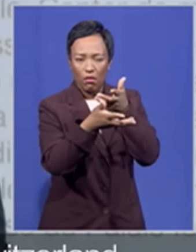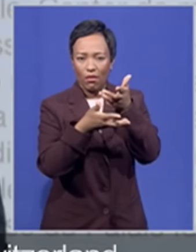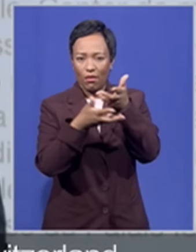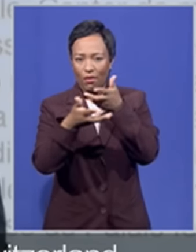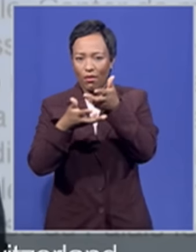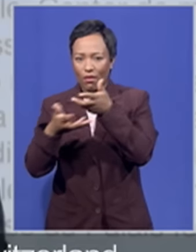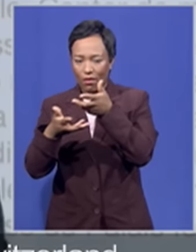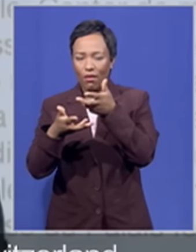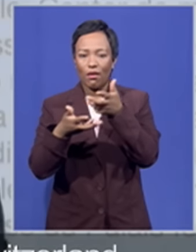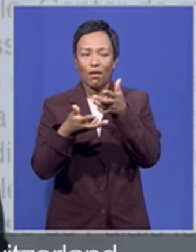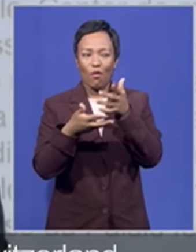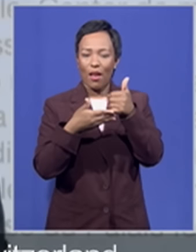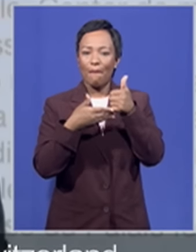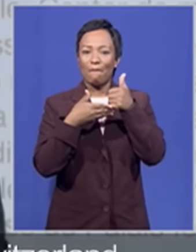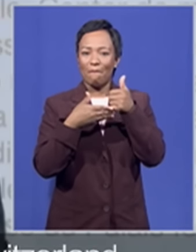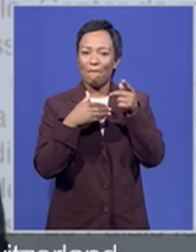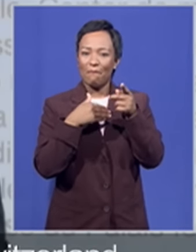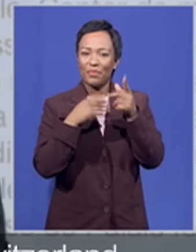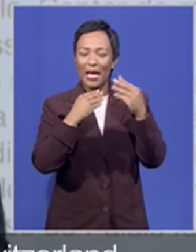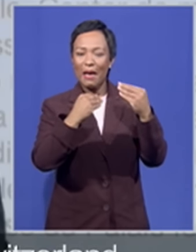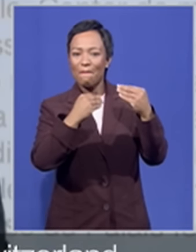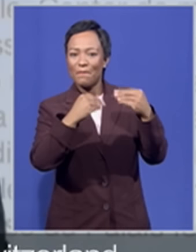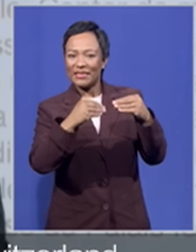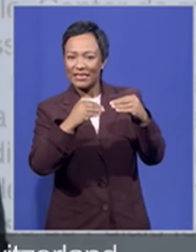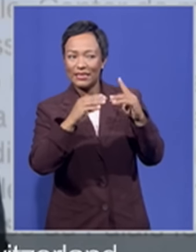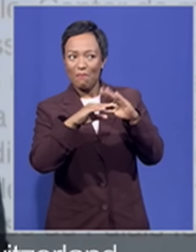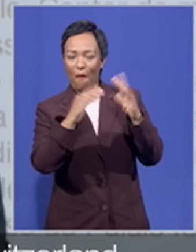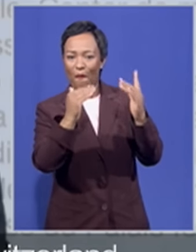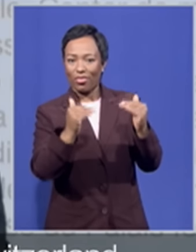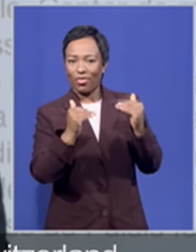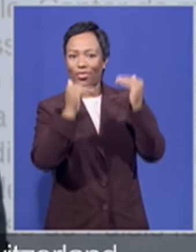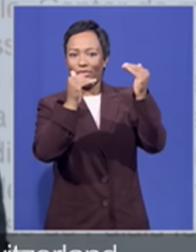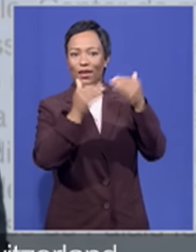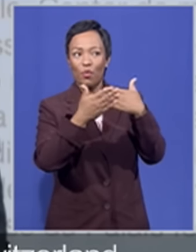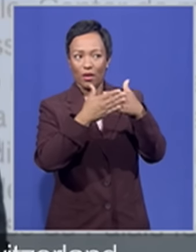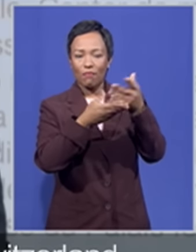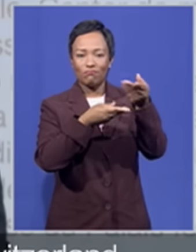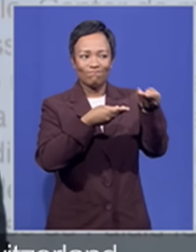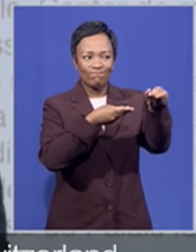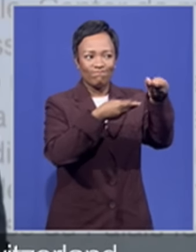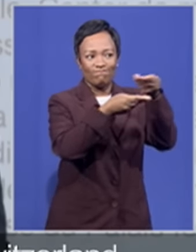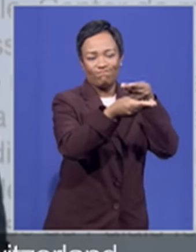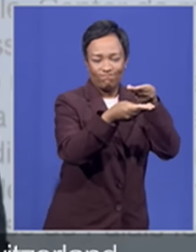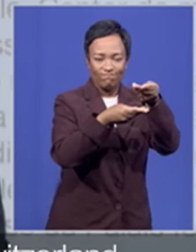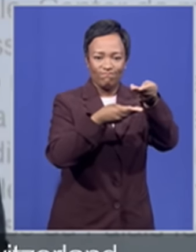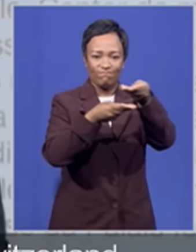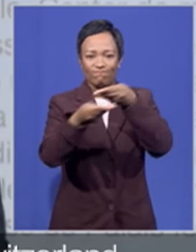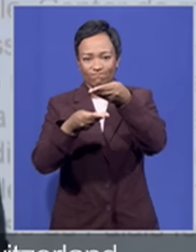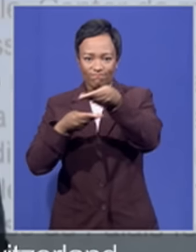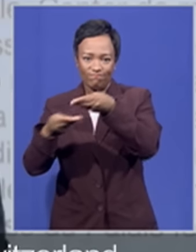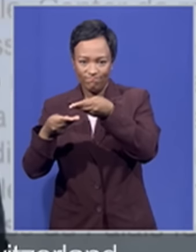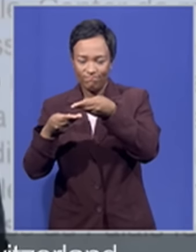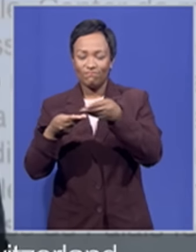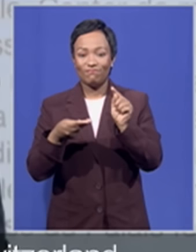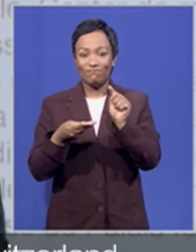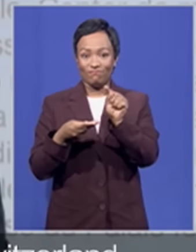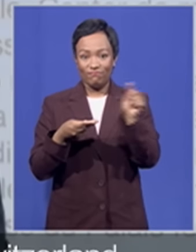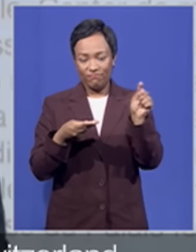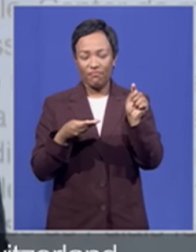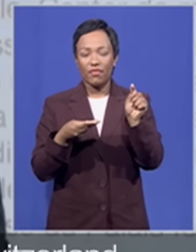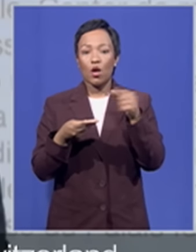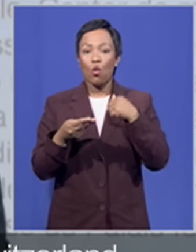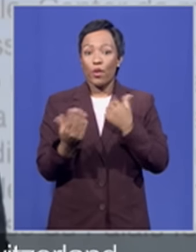trade involvement with them to a higher level. And similarly, we expect that we